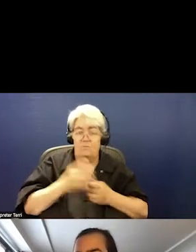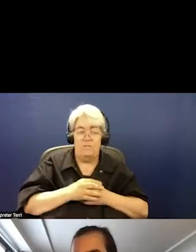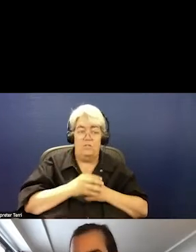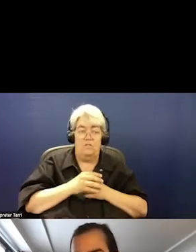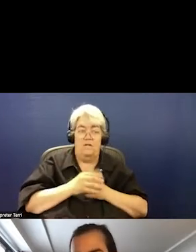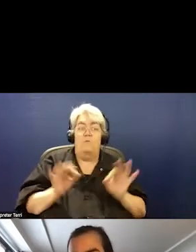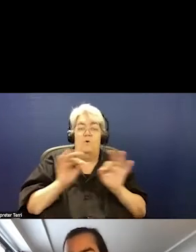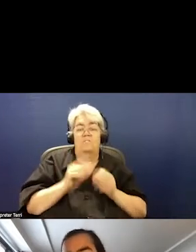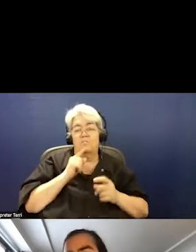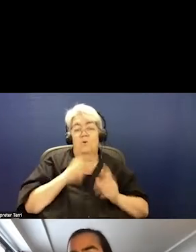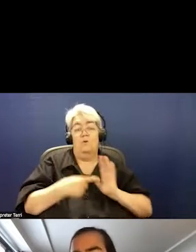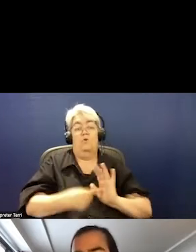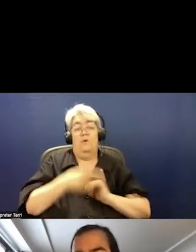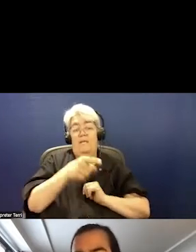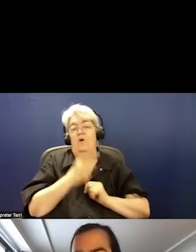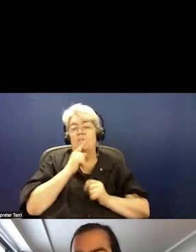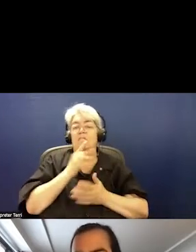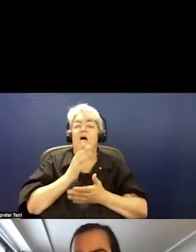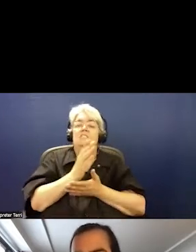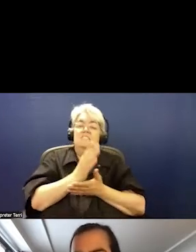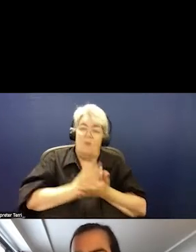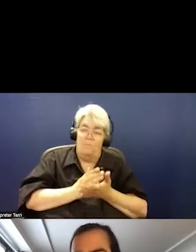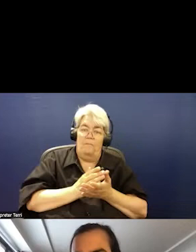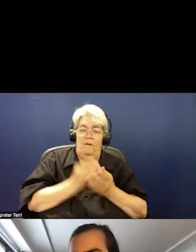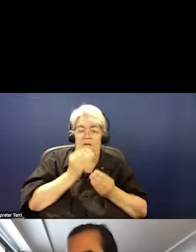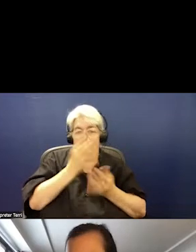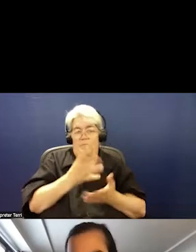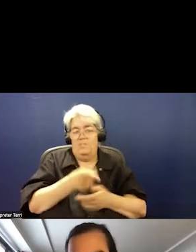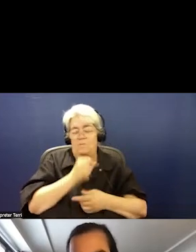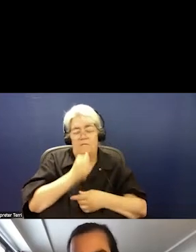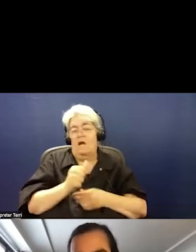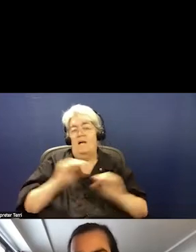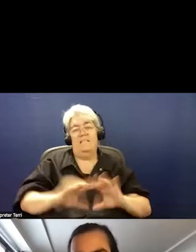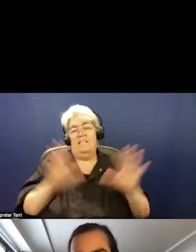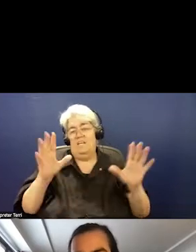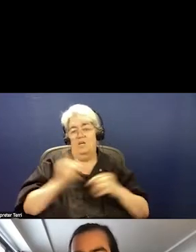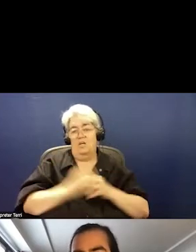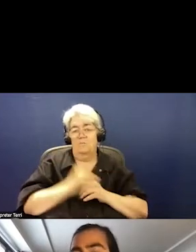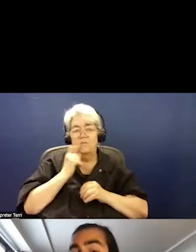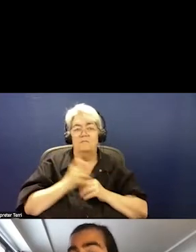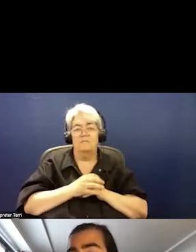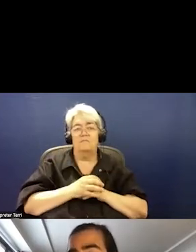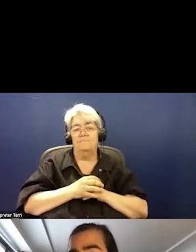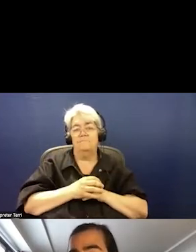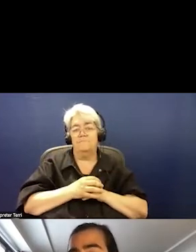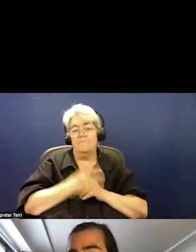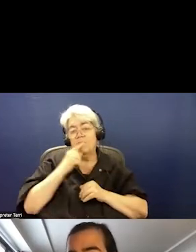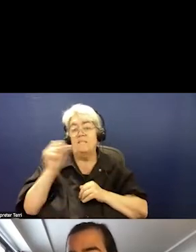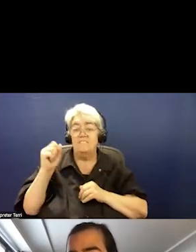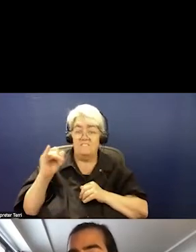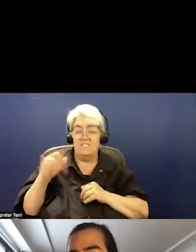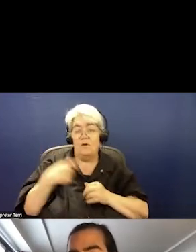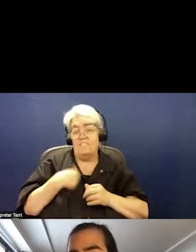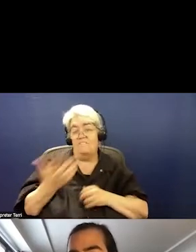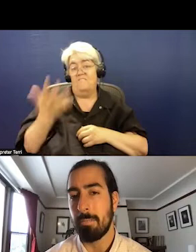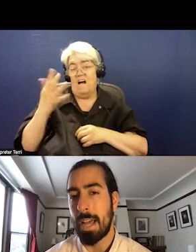least a partial snapshot. But you can see that there is, San Francisco only has